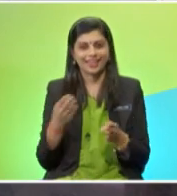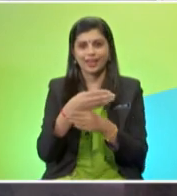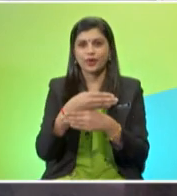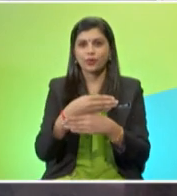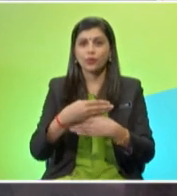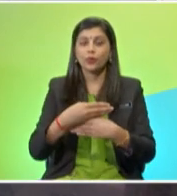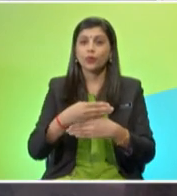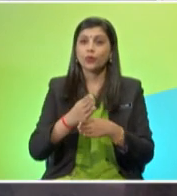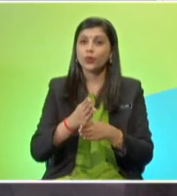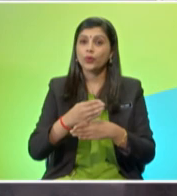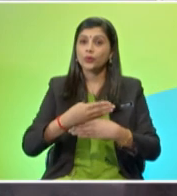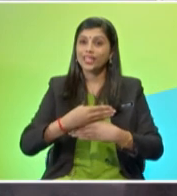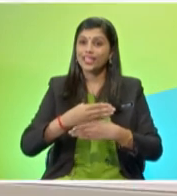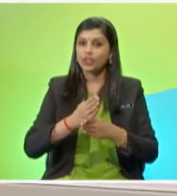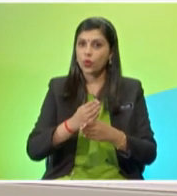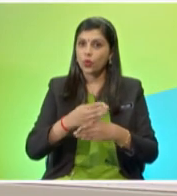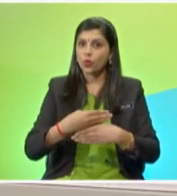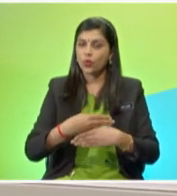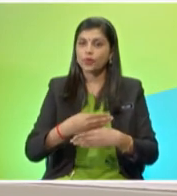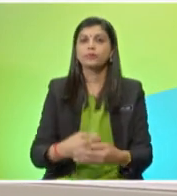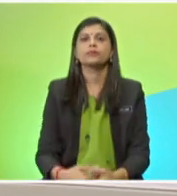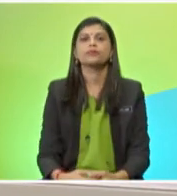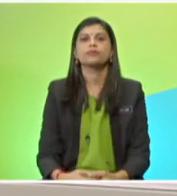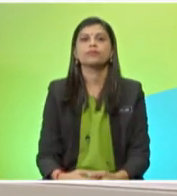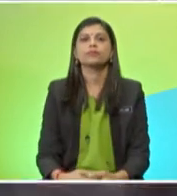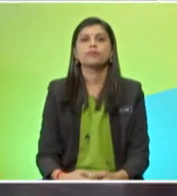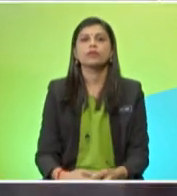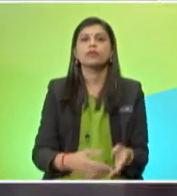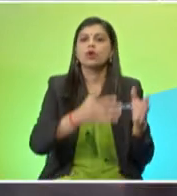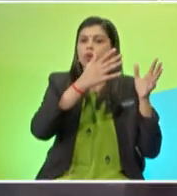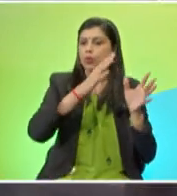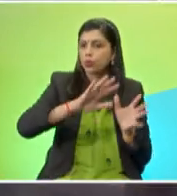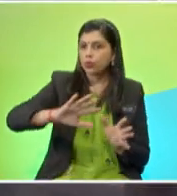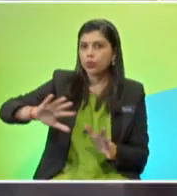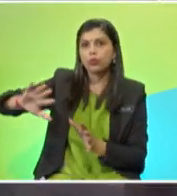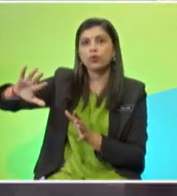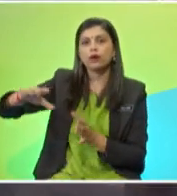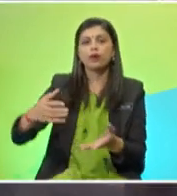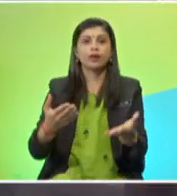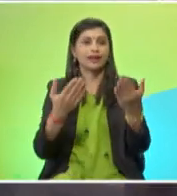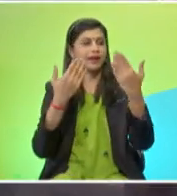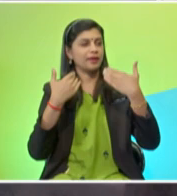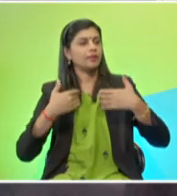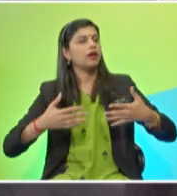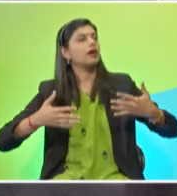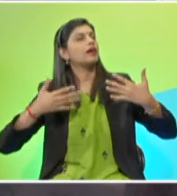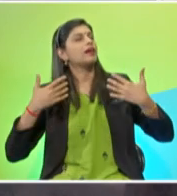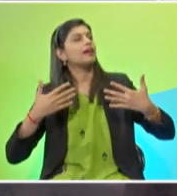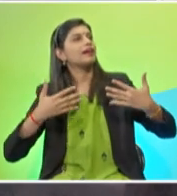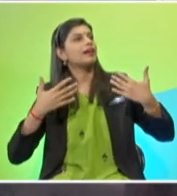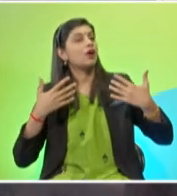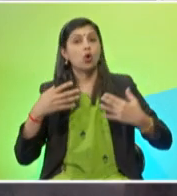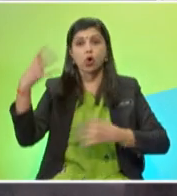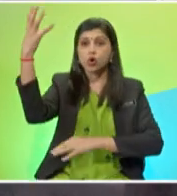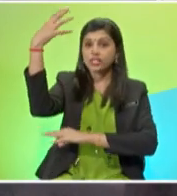in, and it won't be very heated in the house. Yeah, that is true. So we have nice natural sunlight coming into the